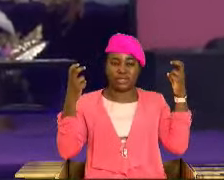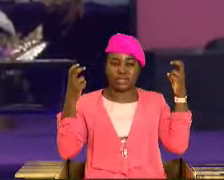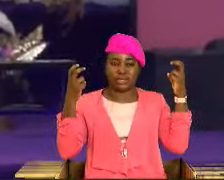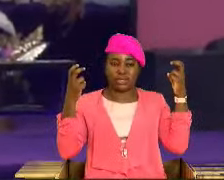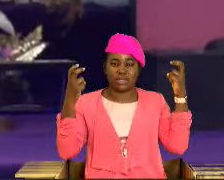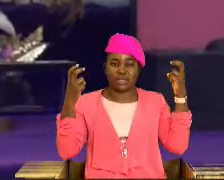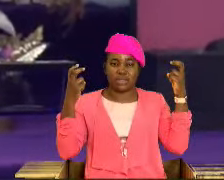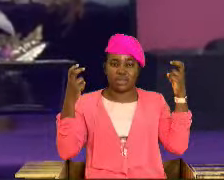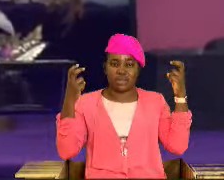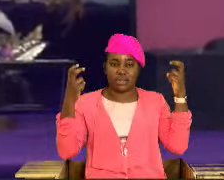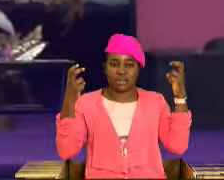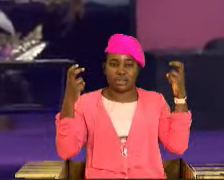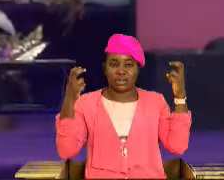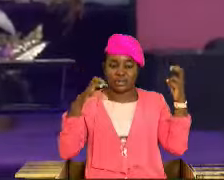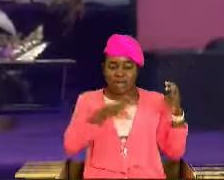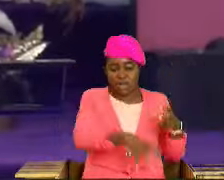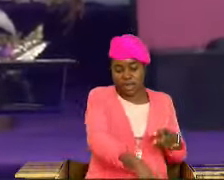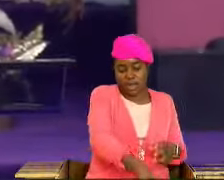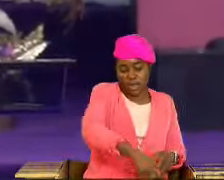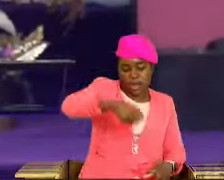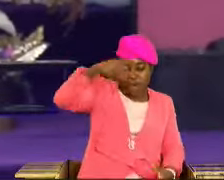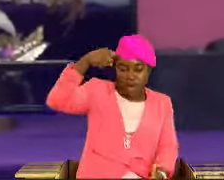uprooting evil